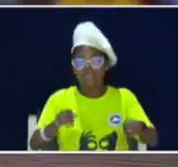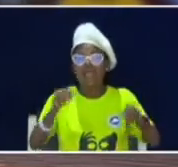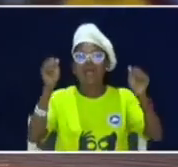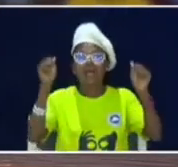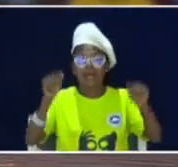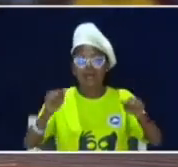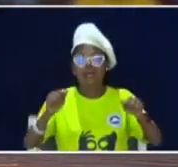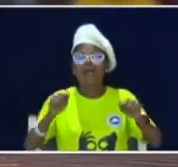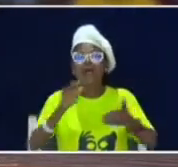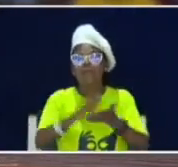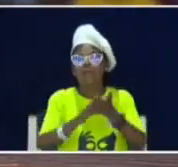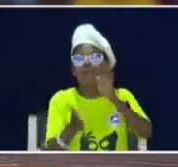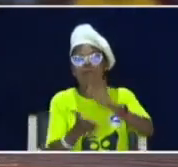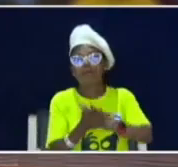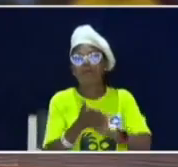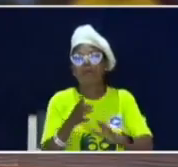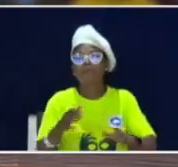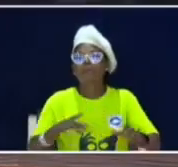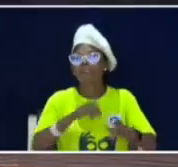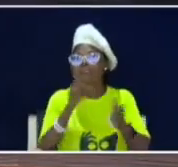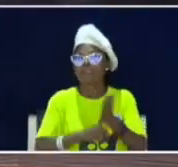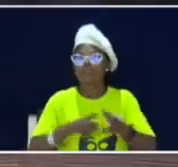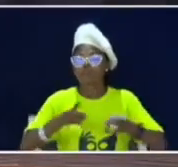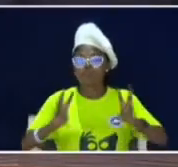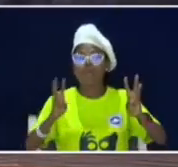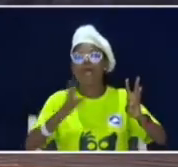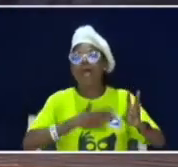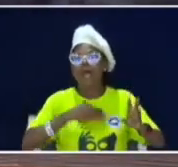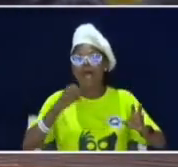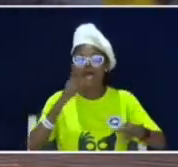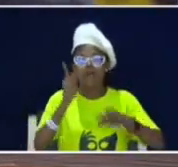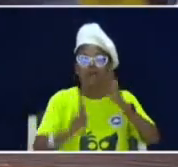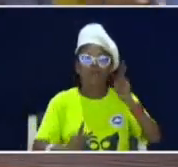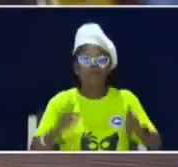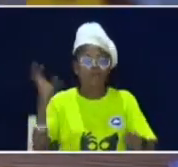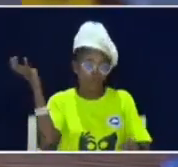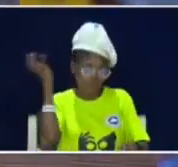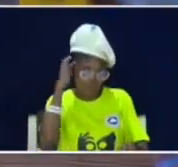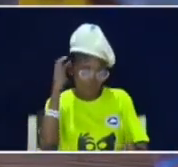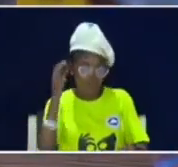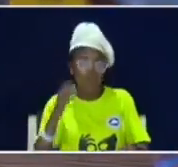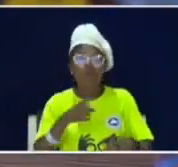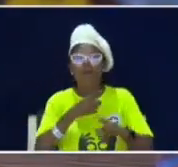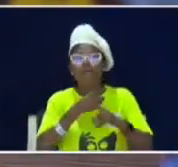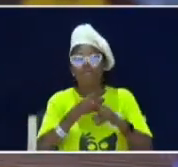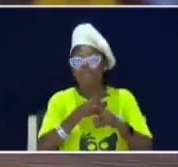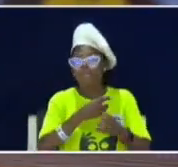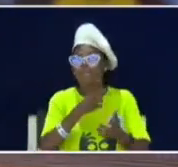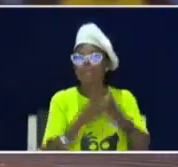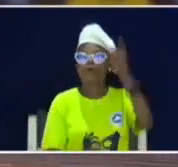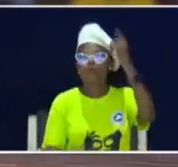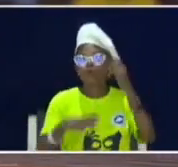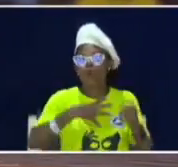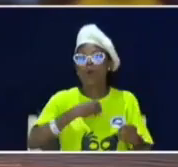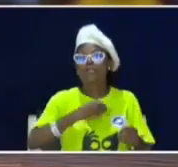where kings and nobles from all around the world, both white and black, will come to seek the face of the Lord?